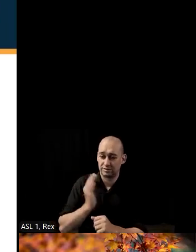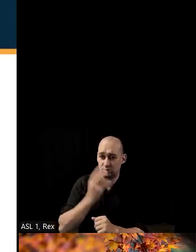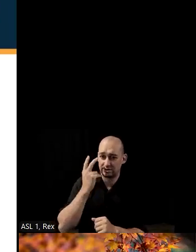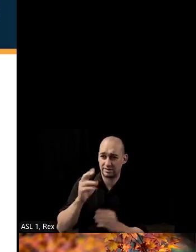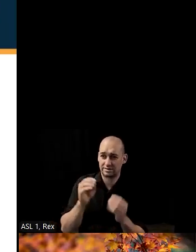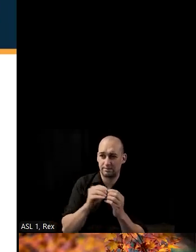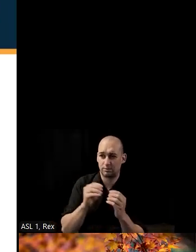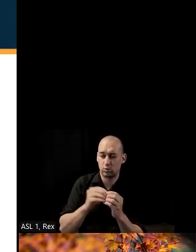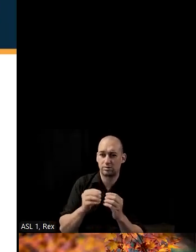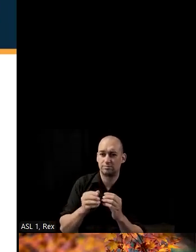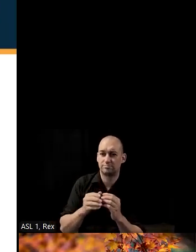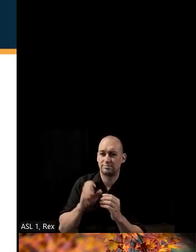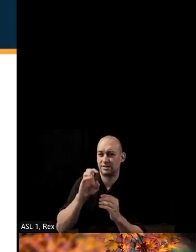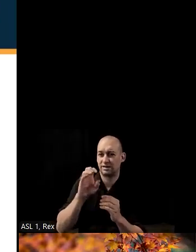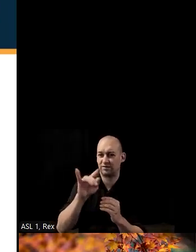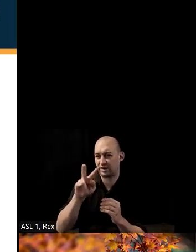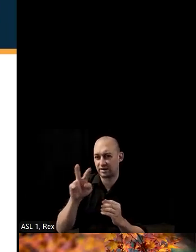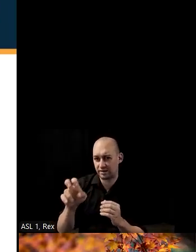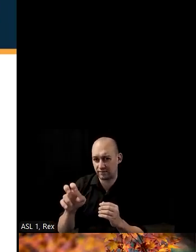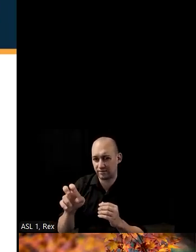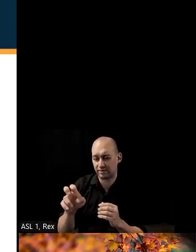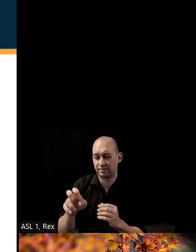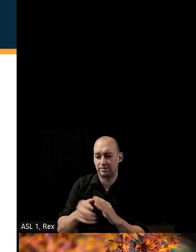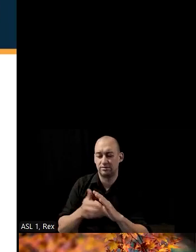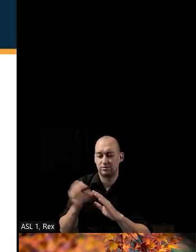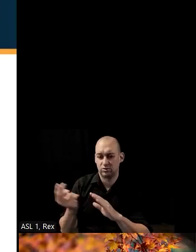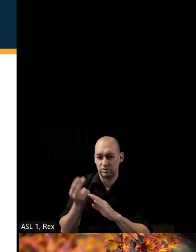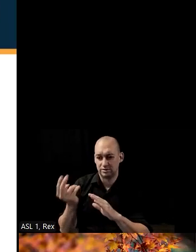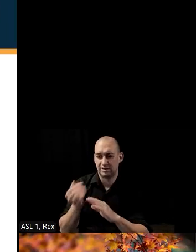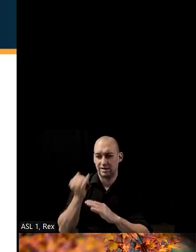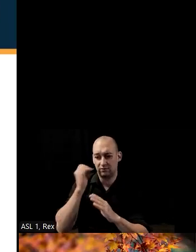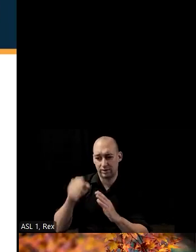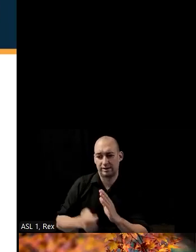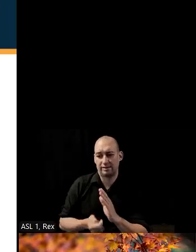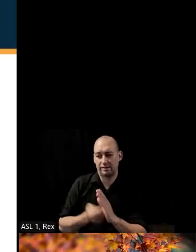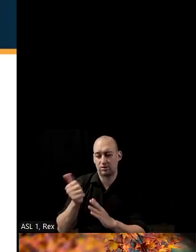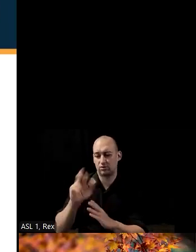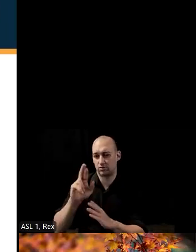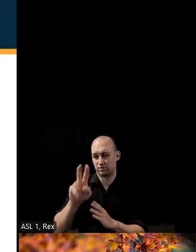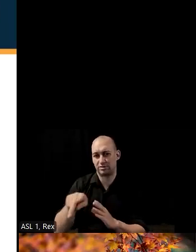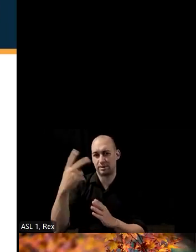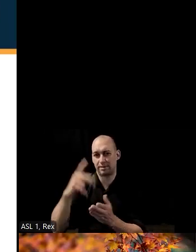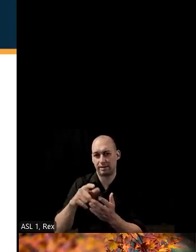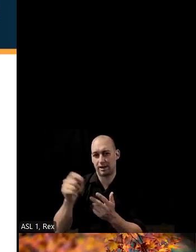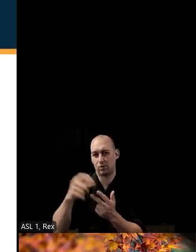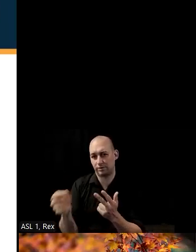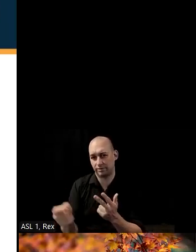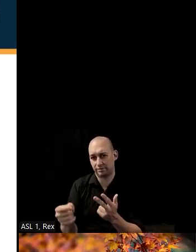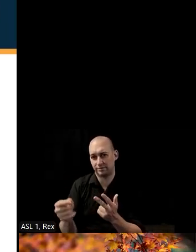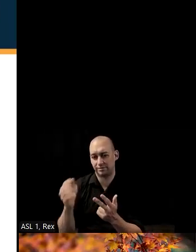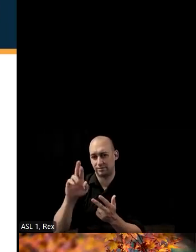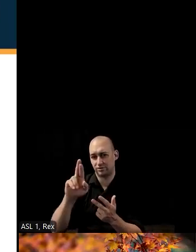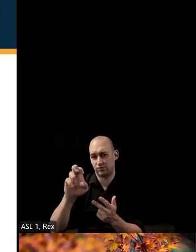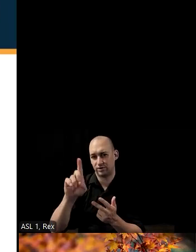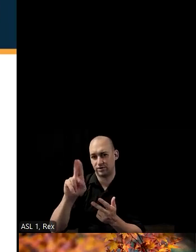and efficient use of resources. Again, if you can eliminate the redundancy of collecting the same information from a client over and